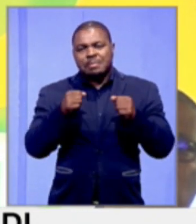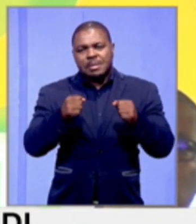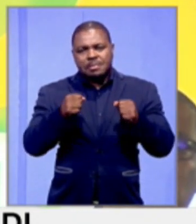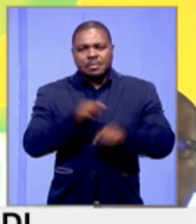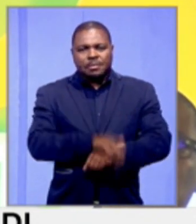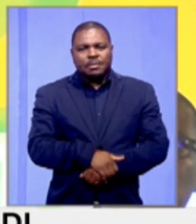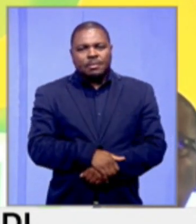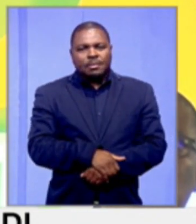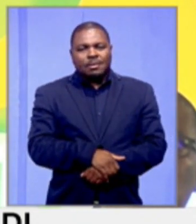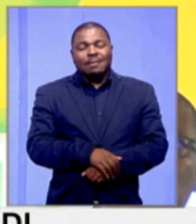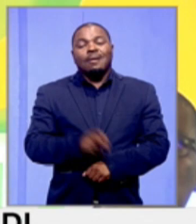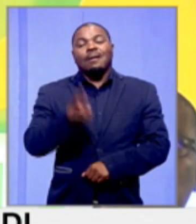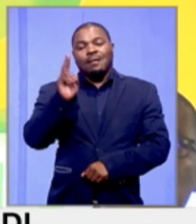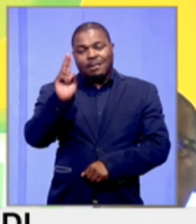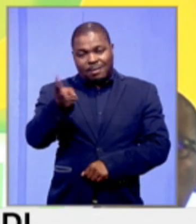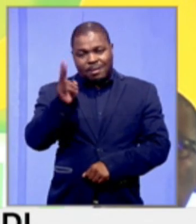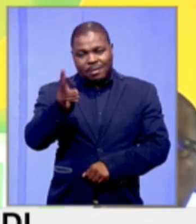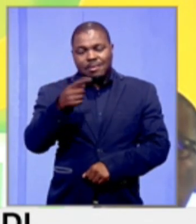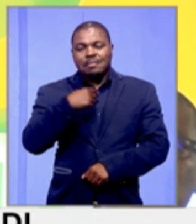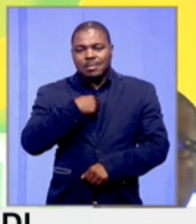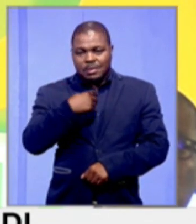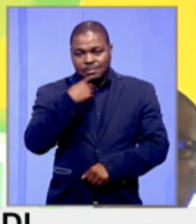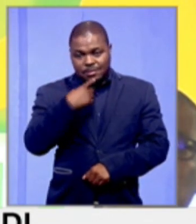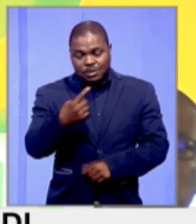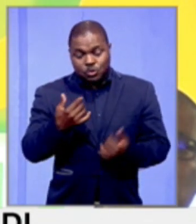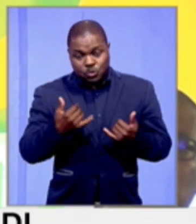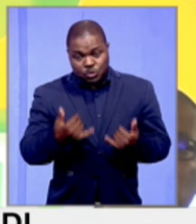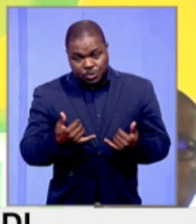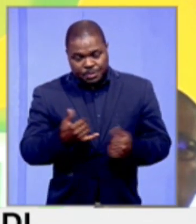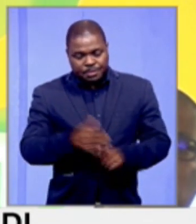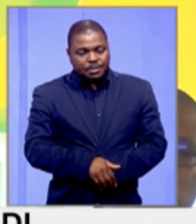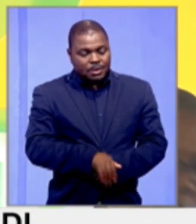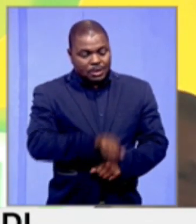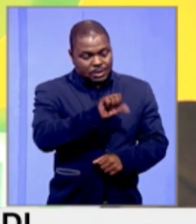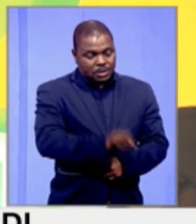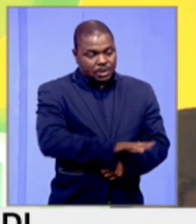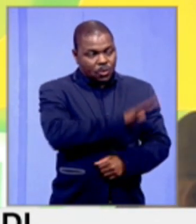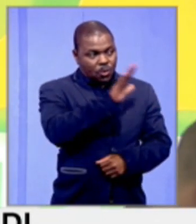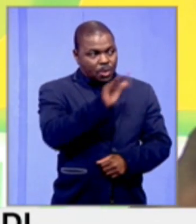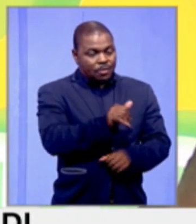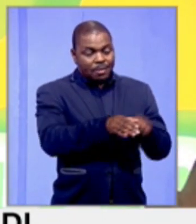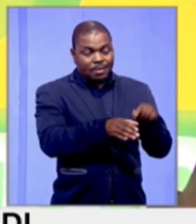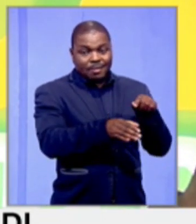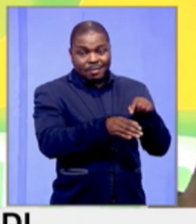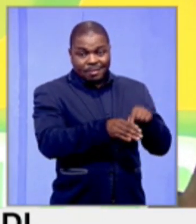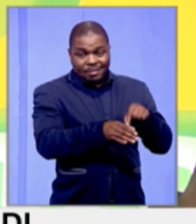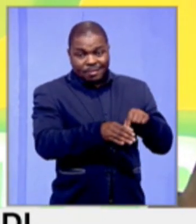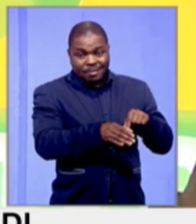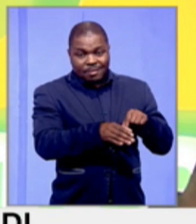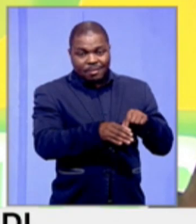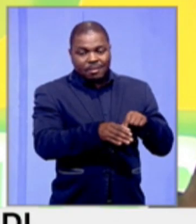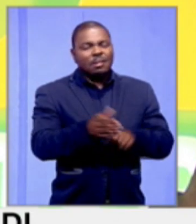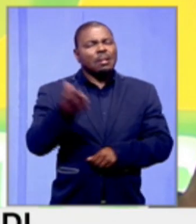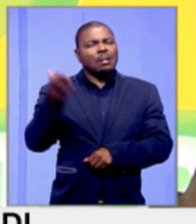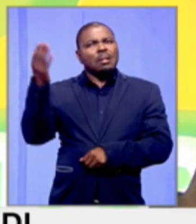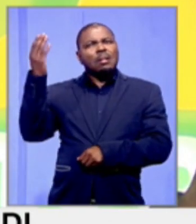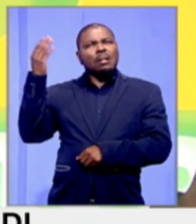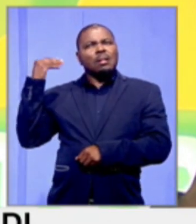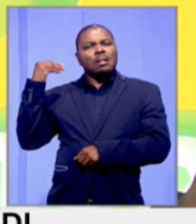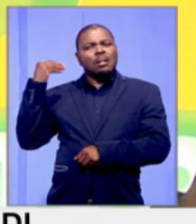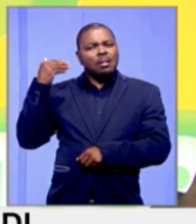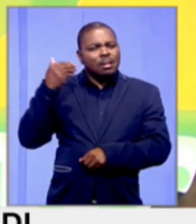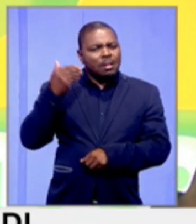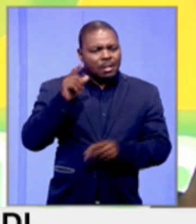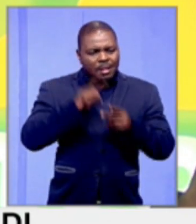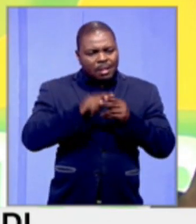it once again today. South Africa has not been and will not be drawn into